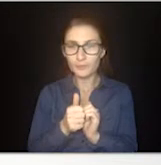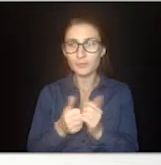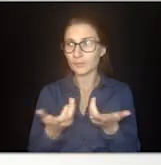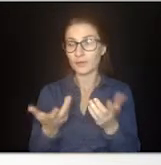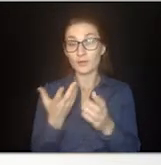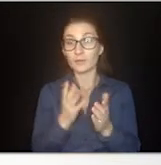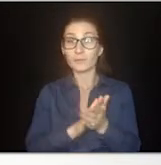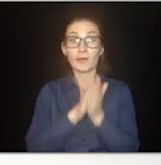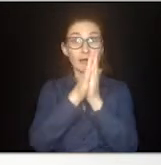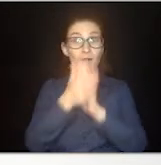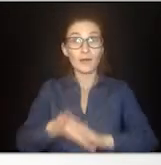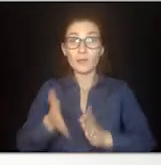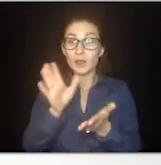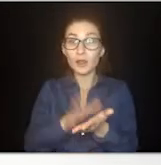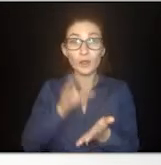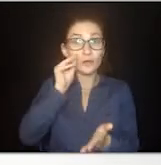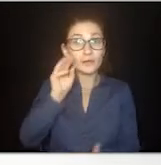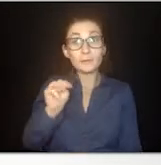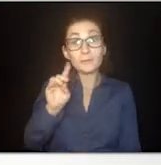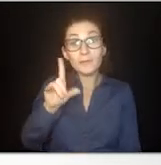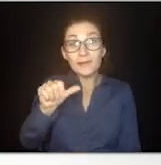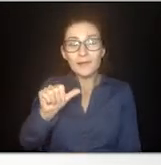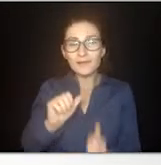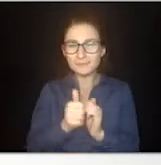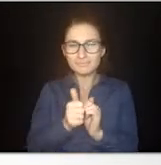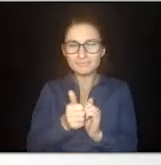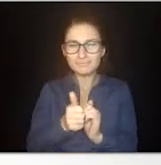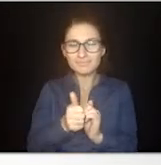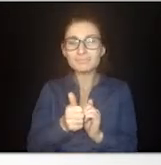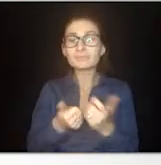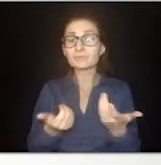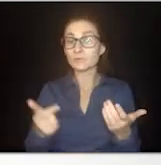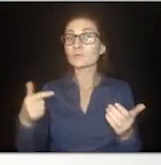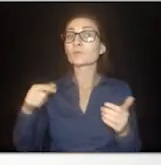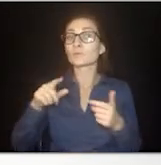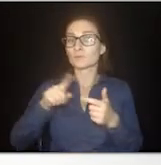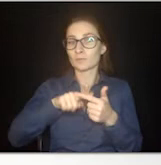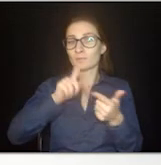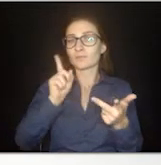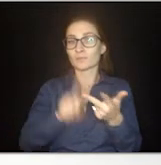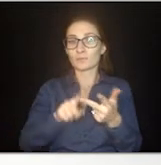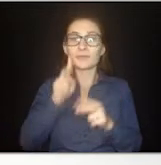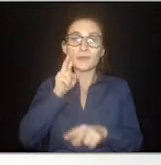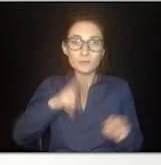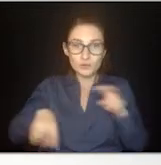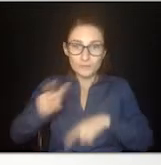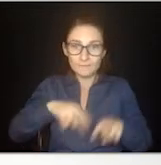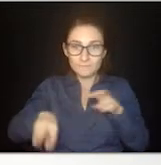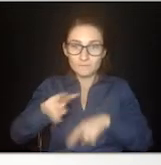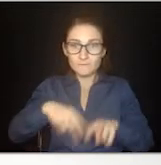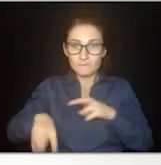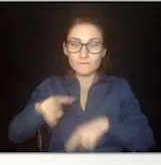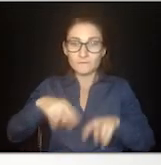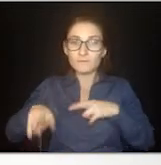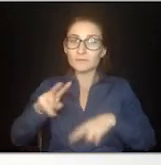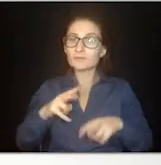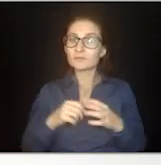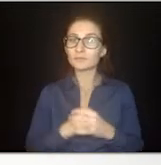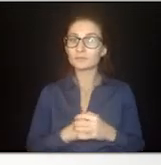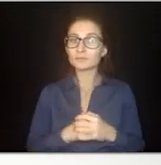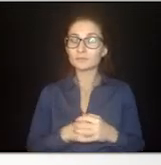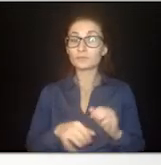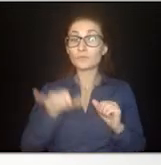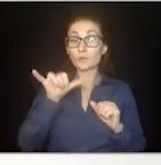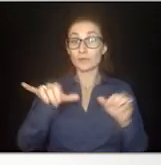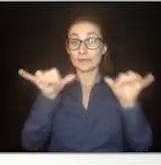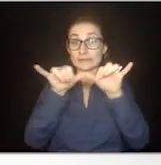use that paint roller as a learning media? And then we're going to continue to observe. And then by doing